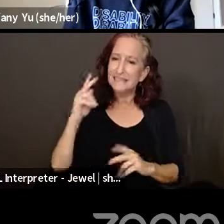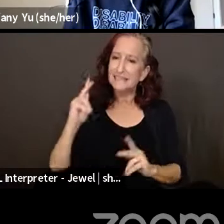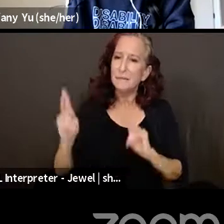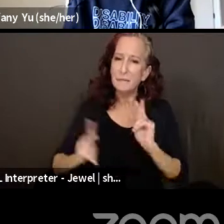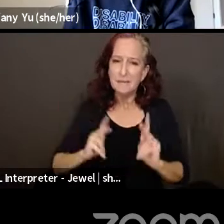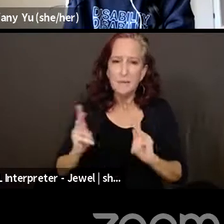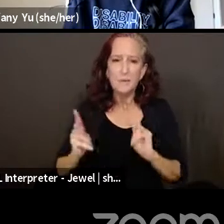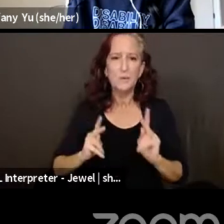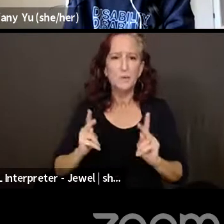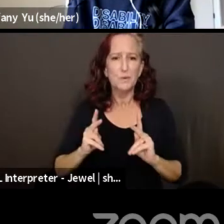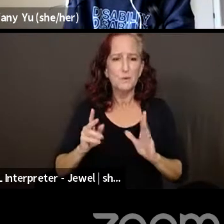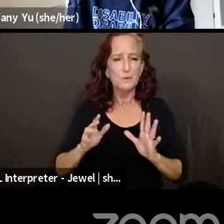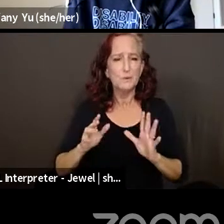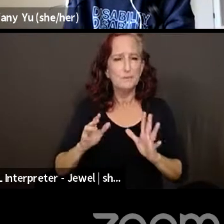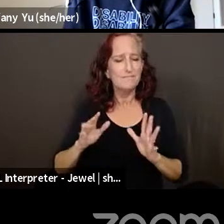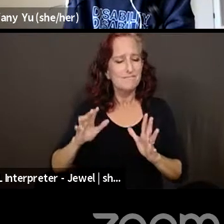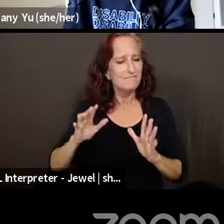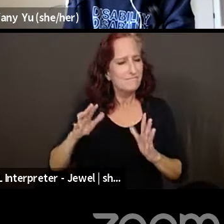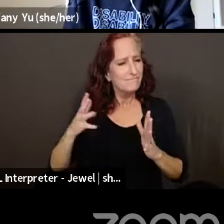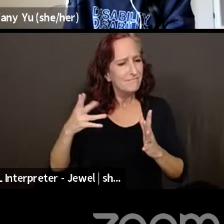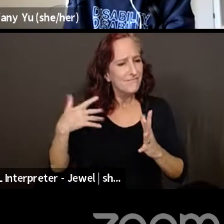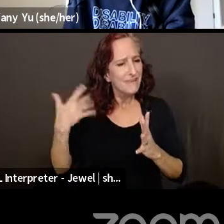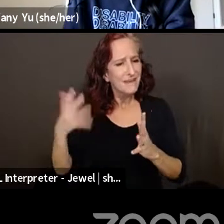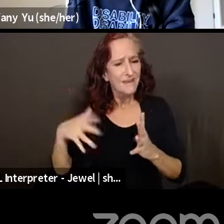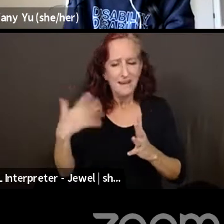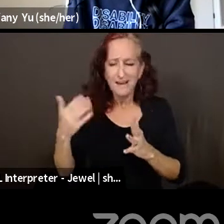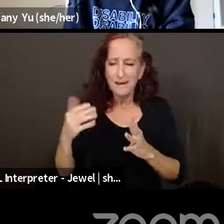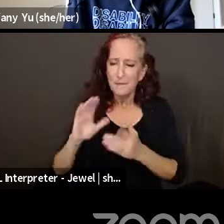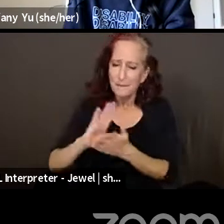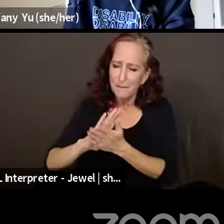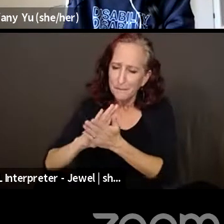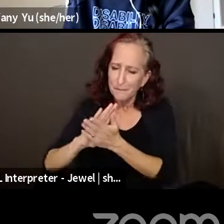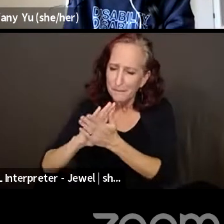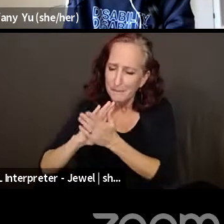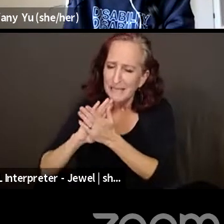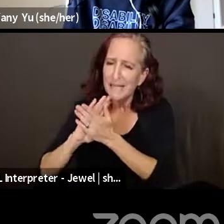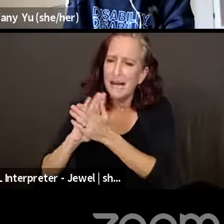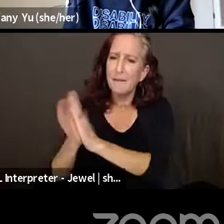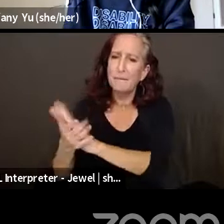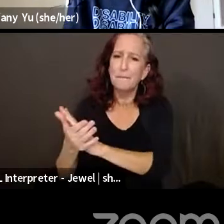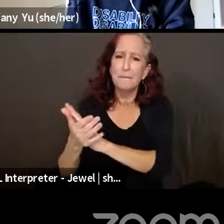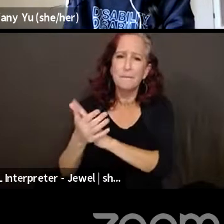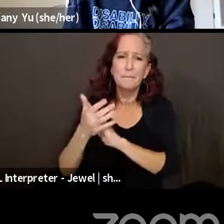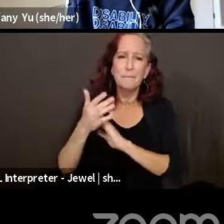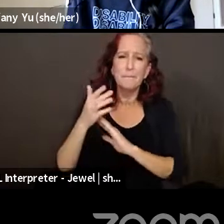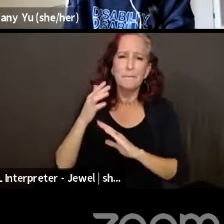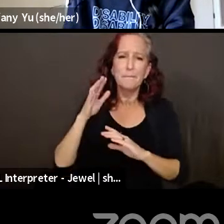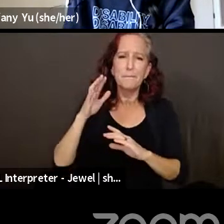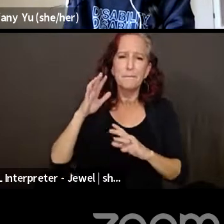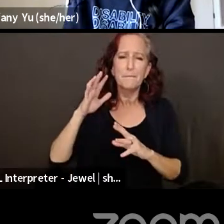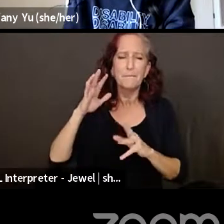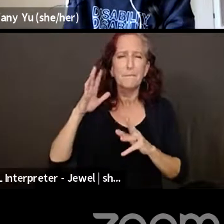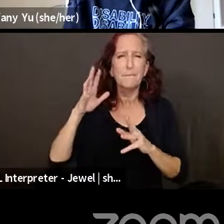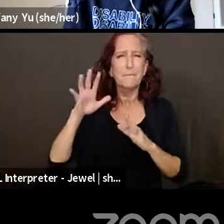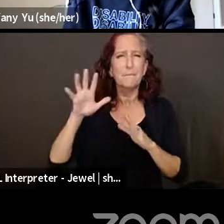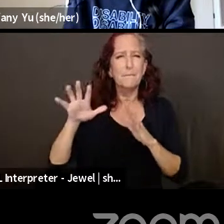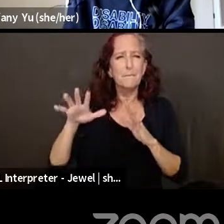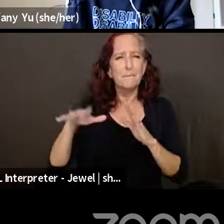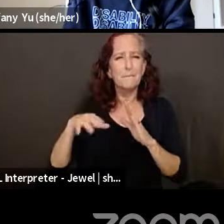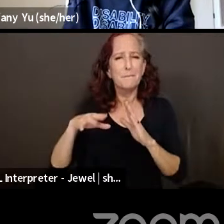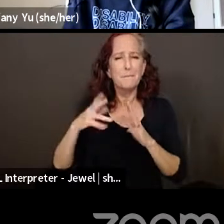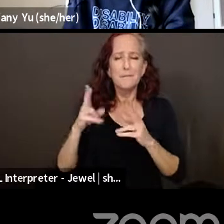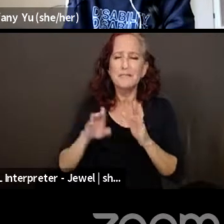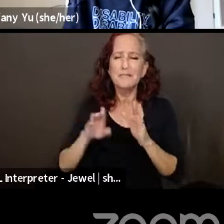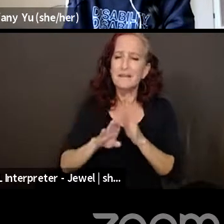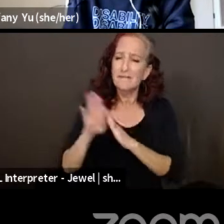I say become, I don't want to use any word of slang, current terms people are using now, but people develop more